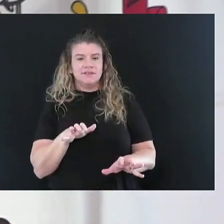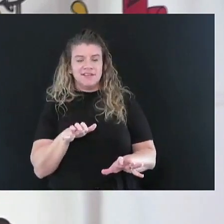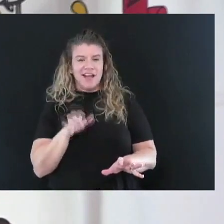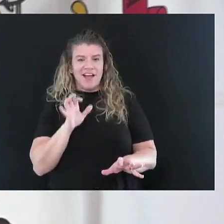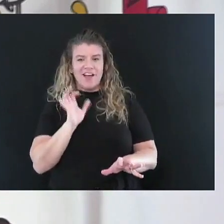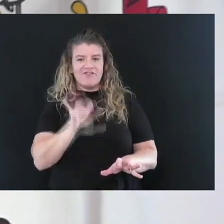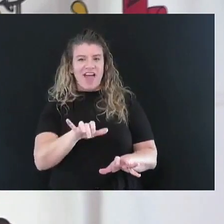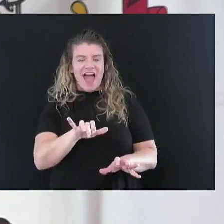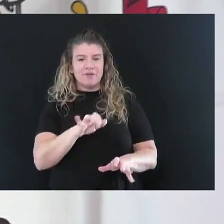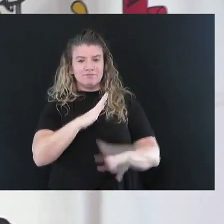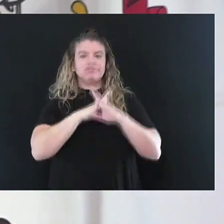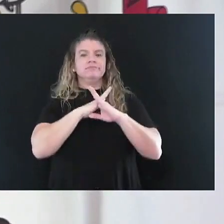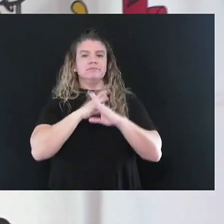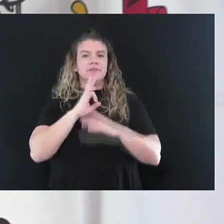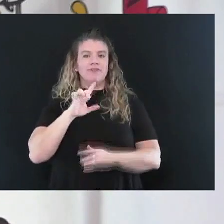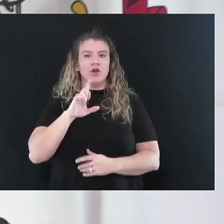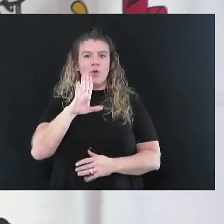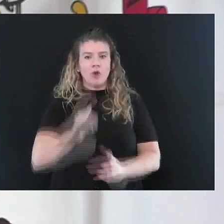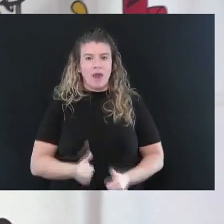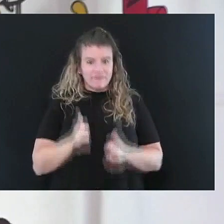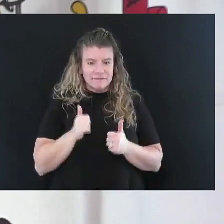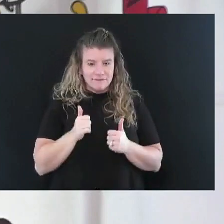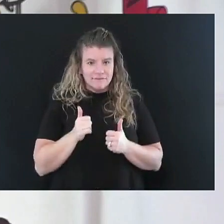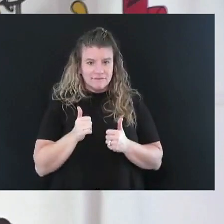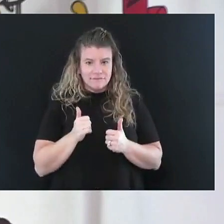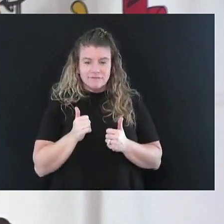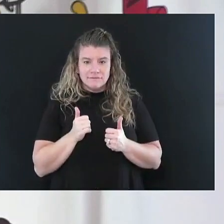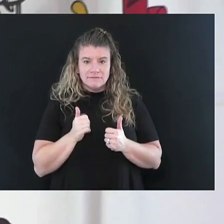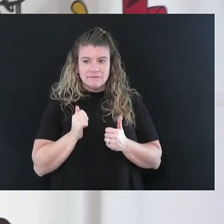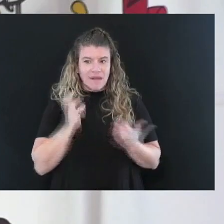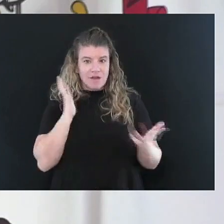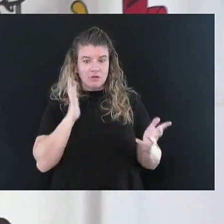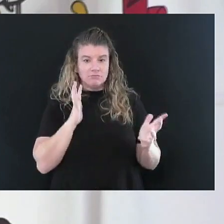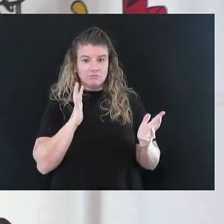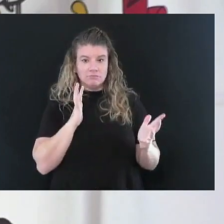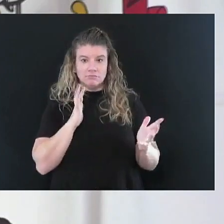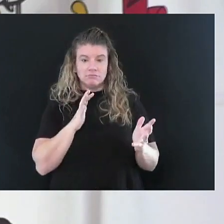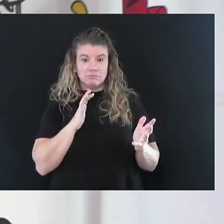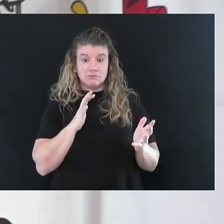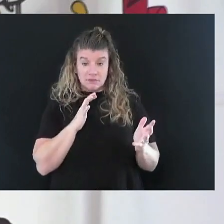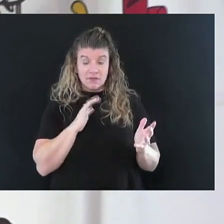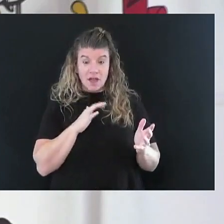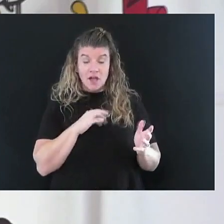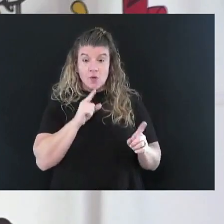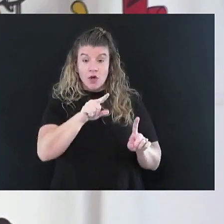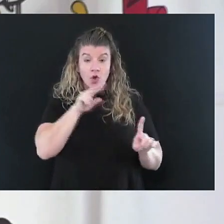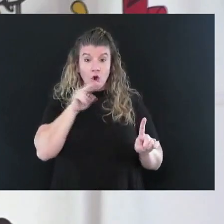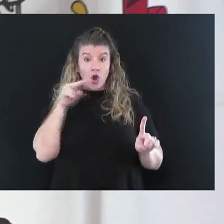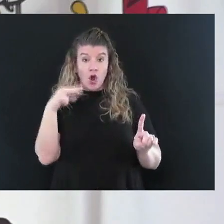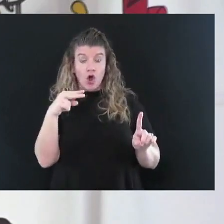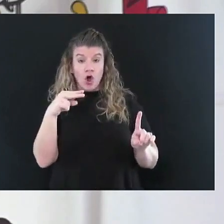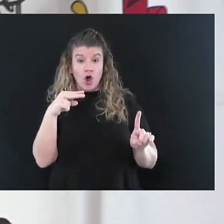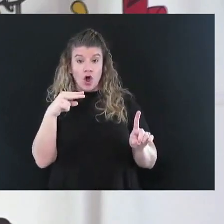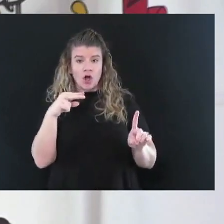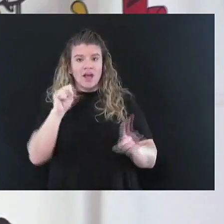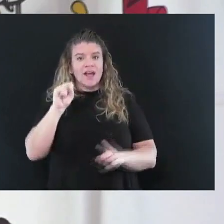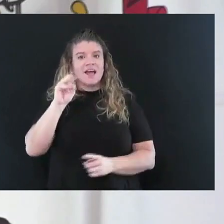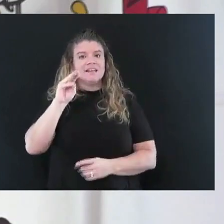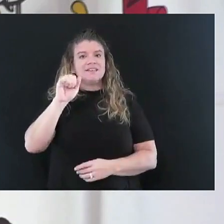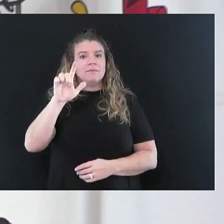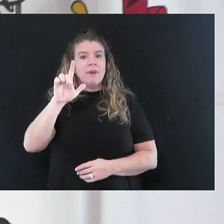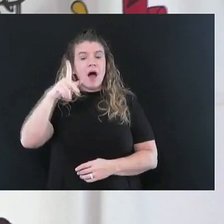not allowing the flu to get all over you. From the standpoint of smallpox